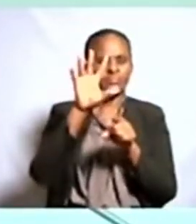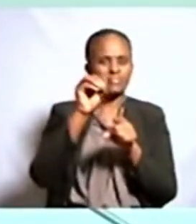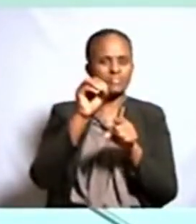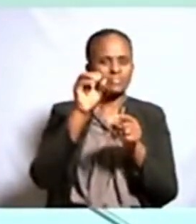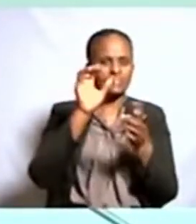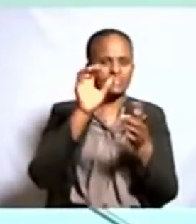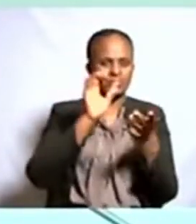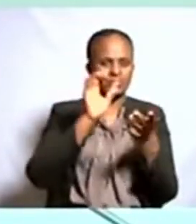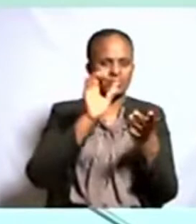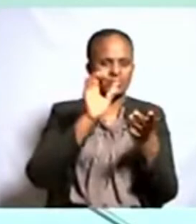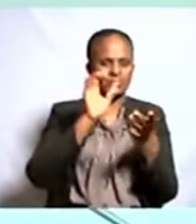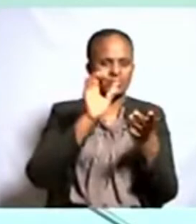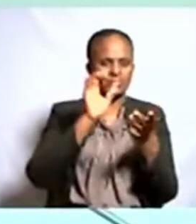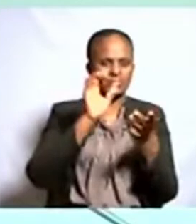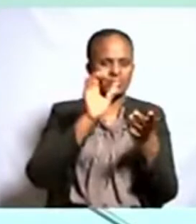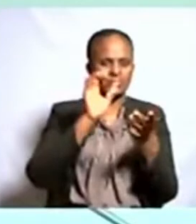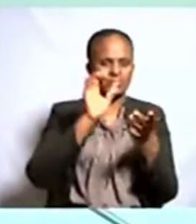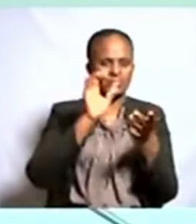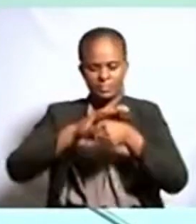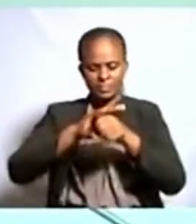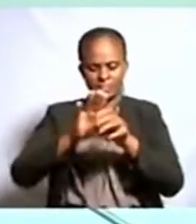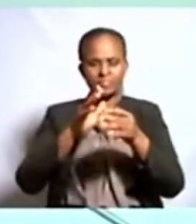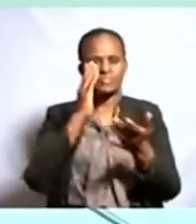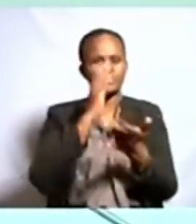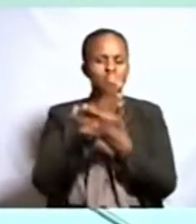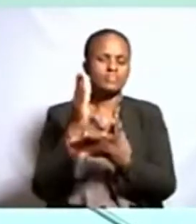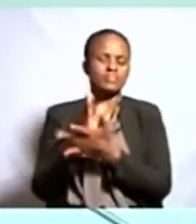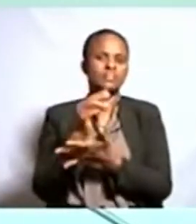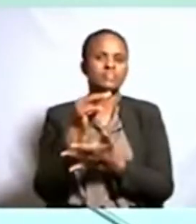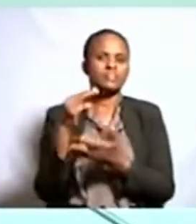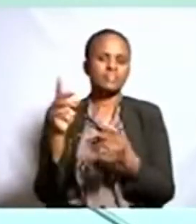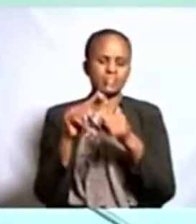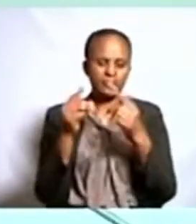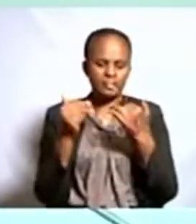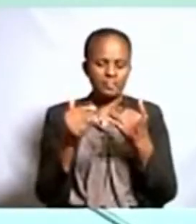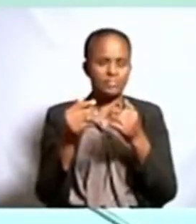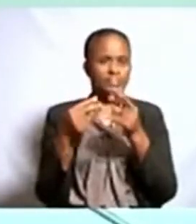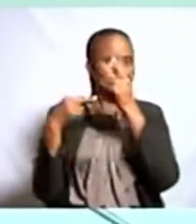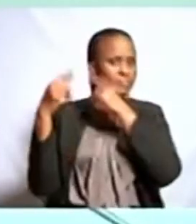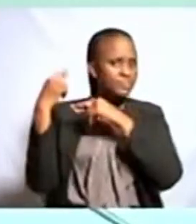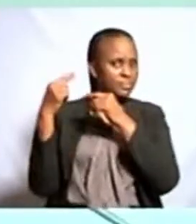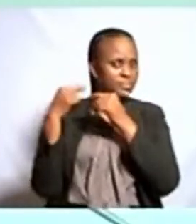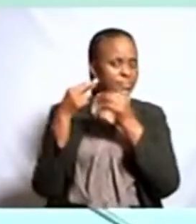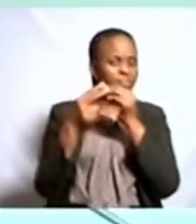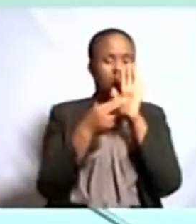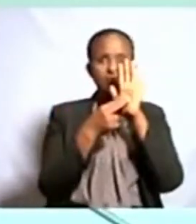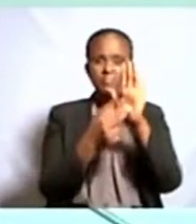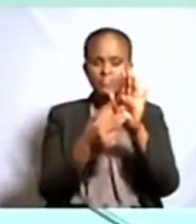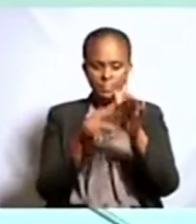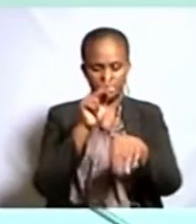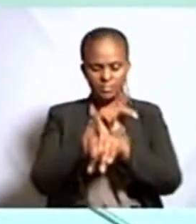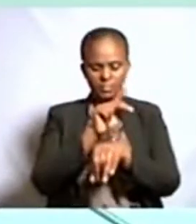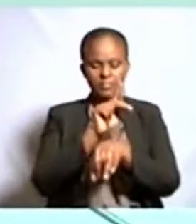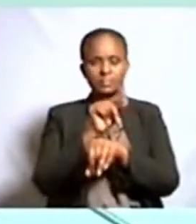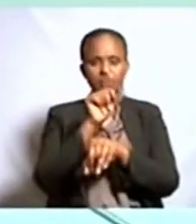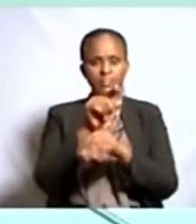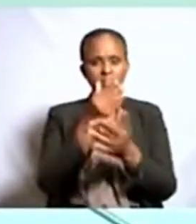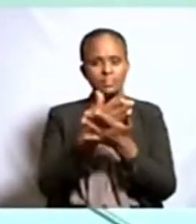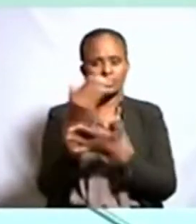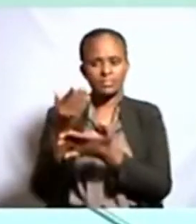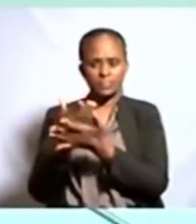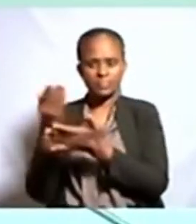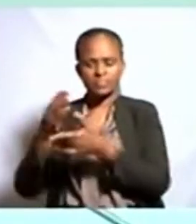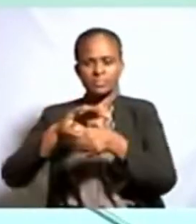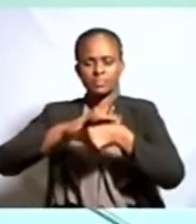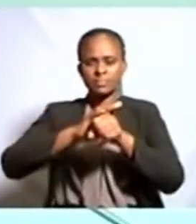$250,000 for procurement of COVID-19 prevention materials. However, a review of records revealed that the project procured